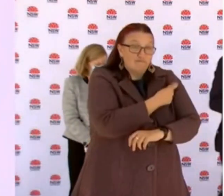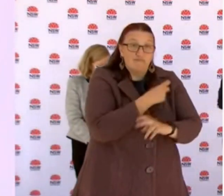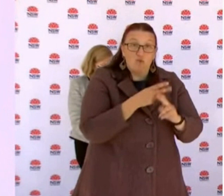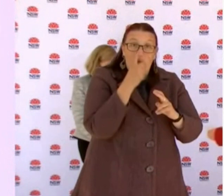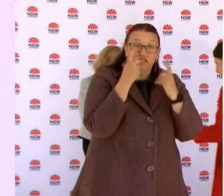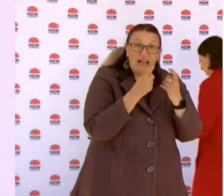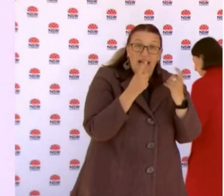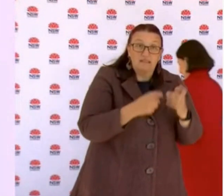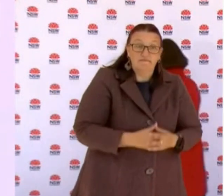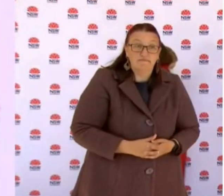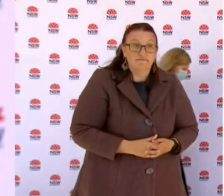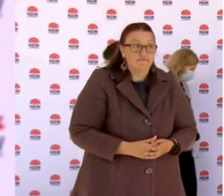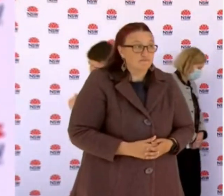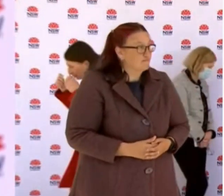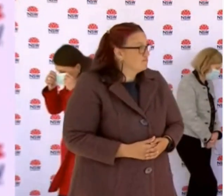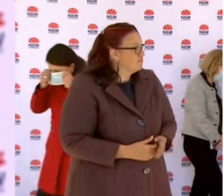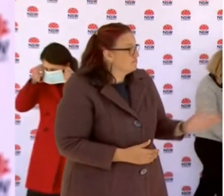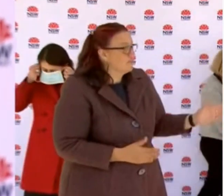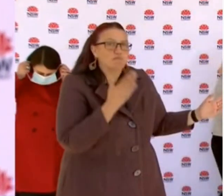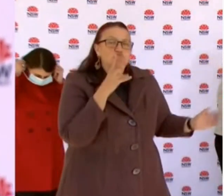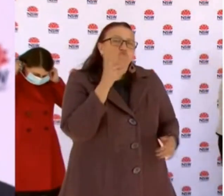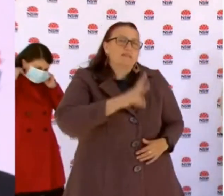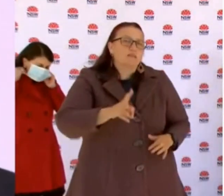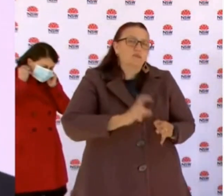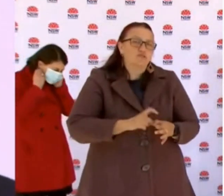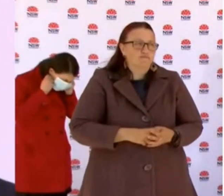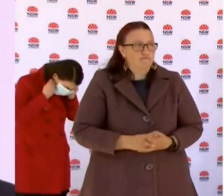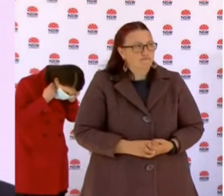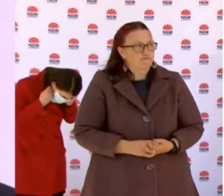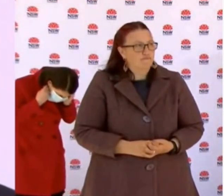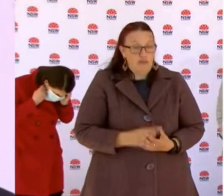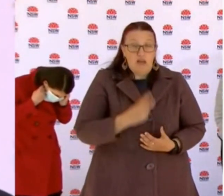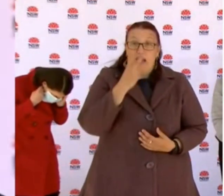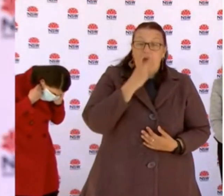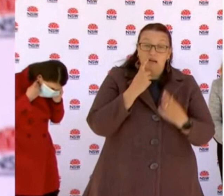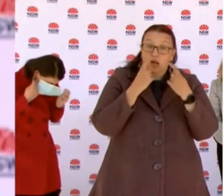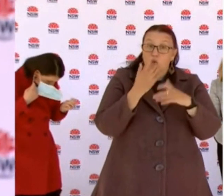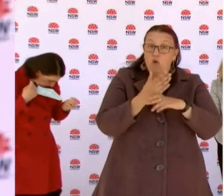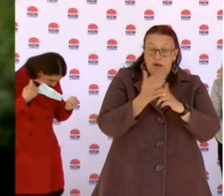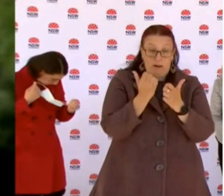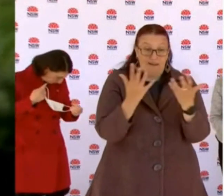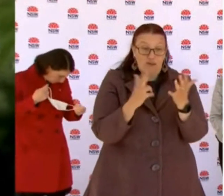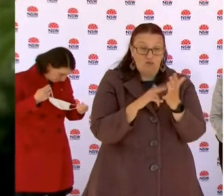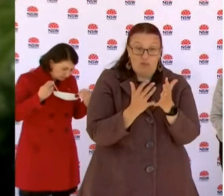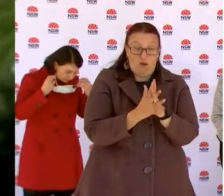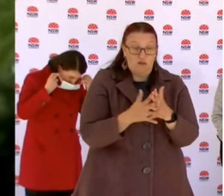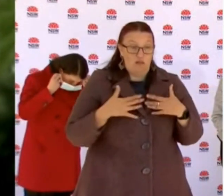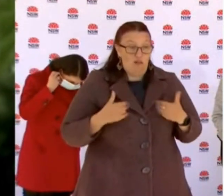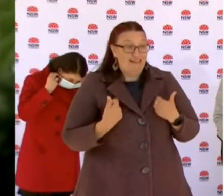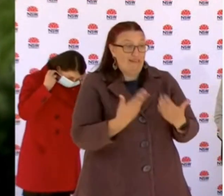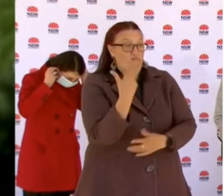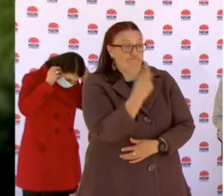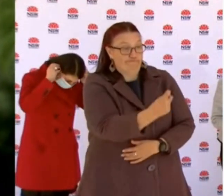update. Sorry, James, just repeat the question. How many aged care workers have been vaccinated by New South Wales Health under the